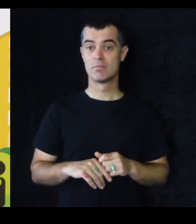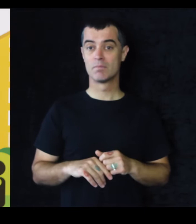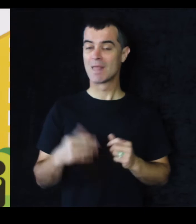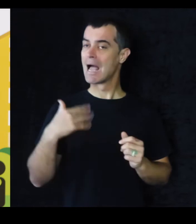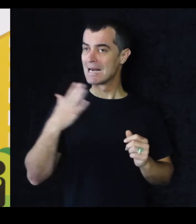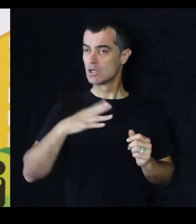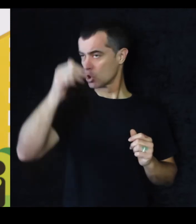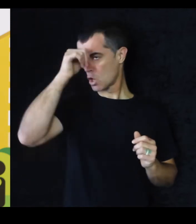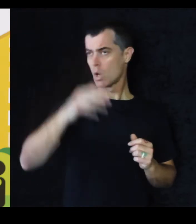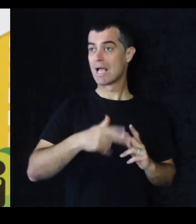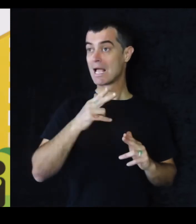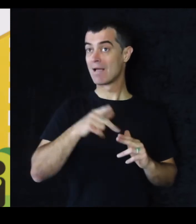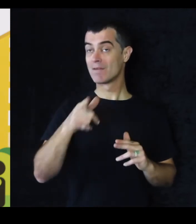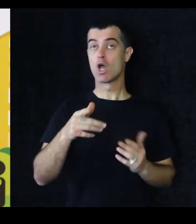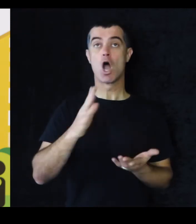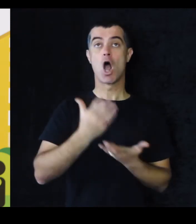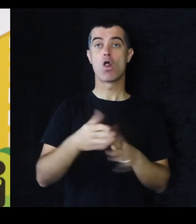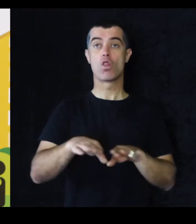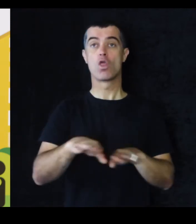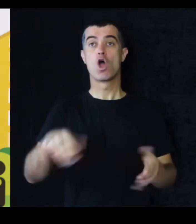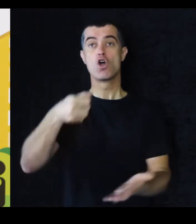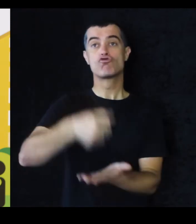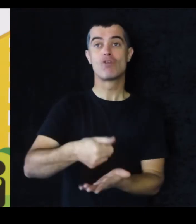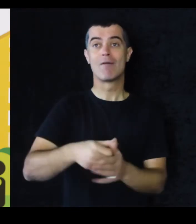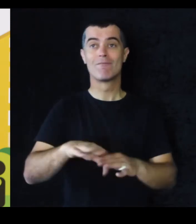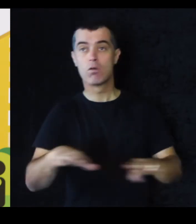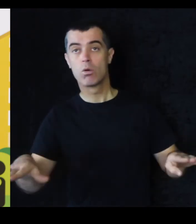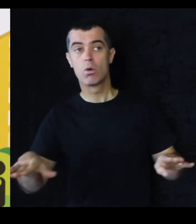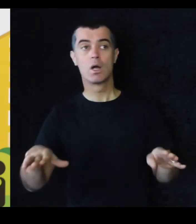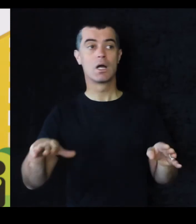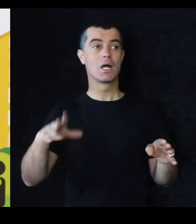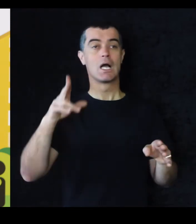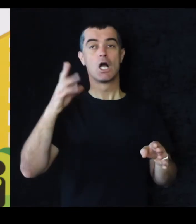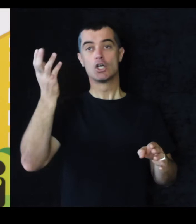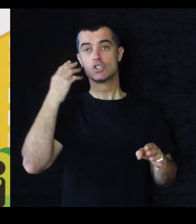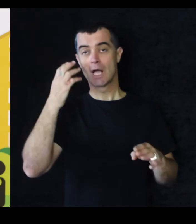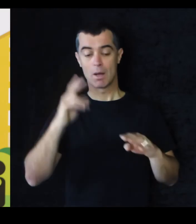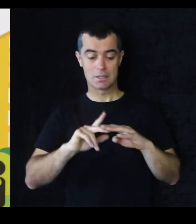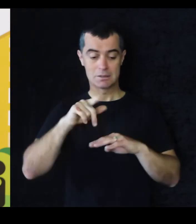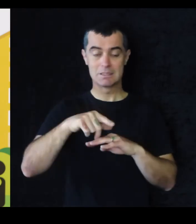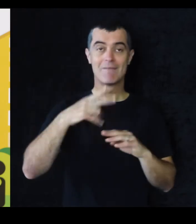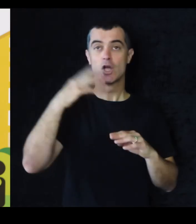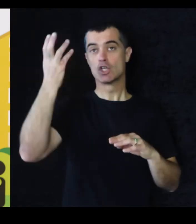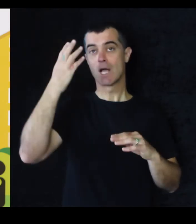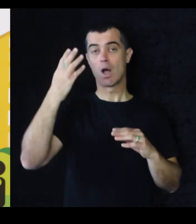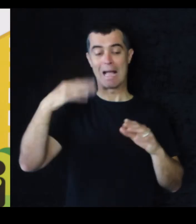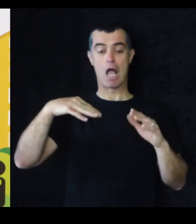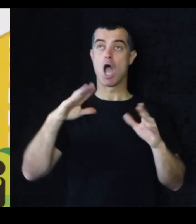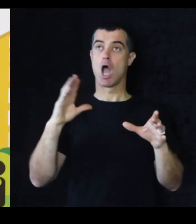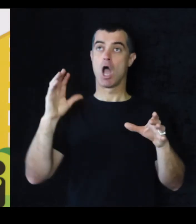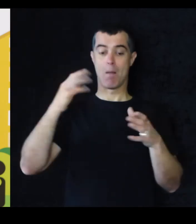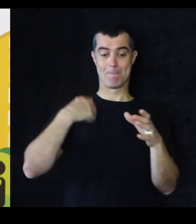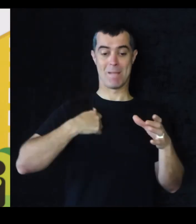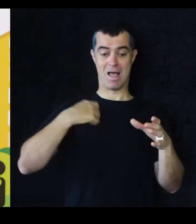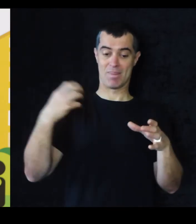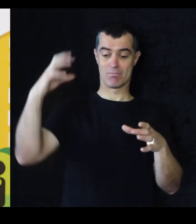I need to know if it's ground floor, if it's accessible, if there's a no-step shower, if it's a shower over bath. No good. I need to know if my bed